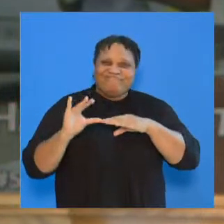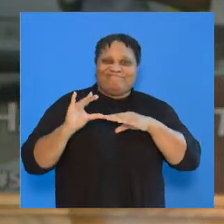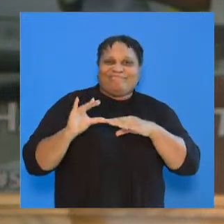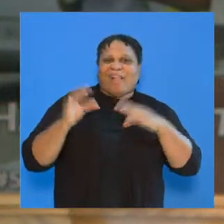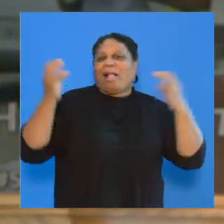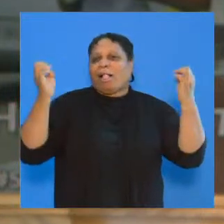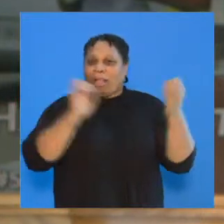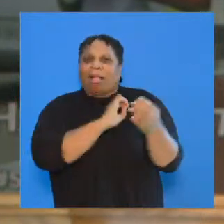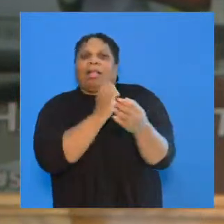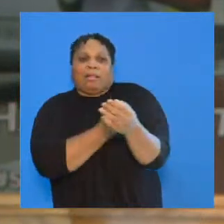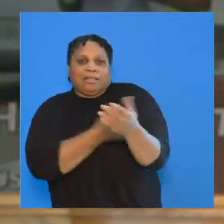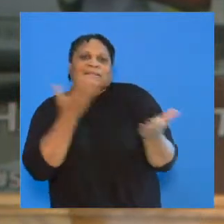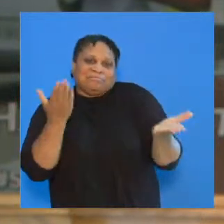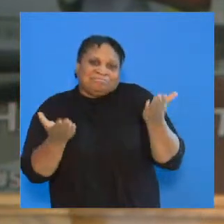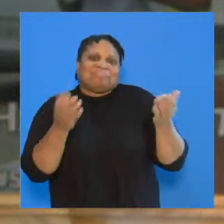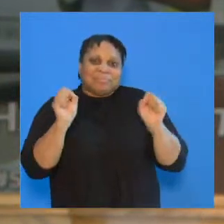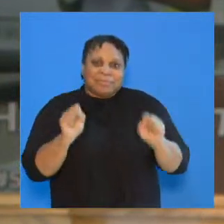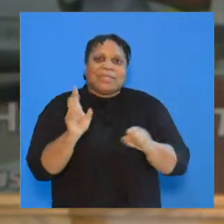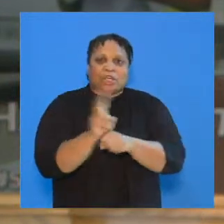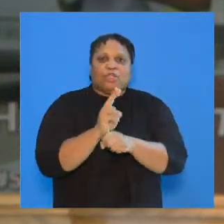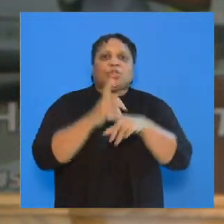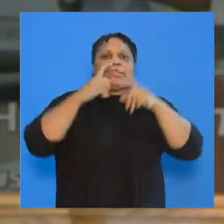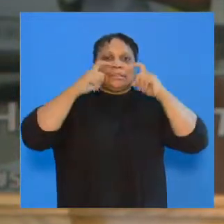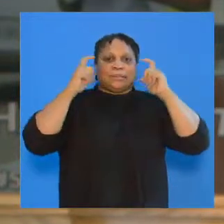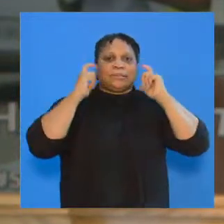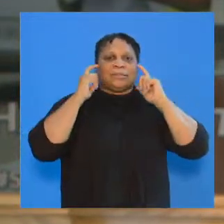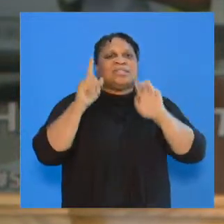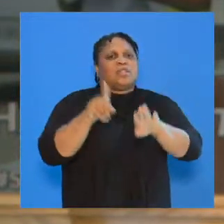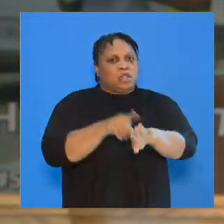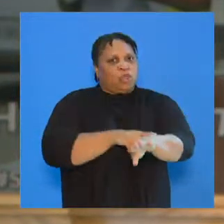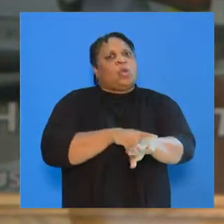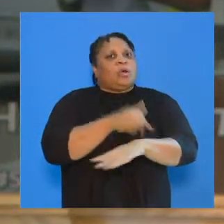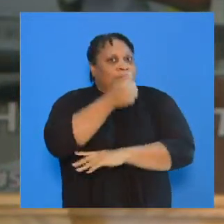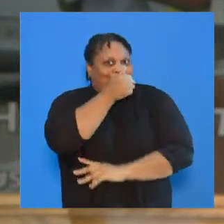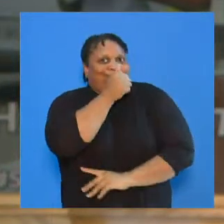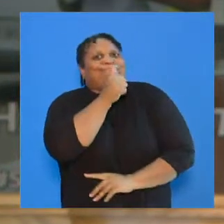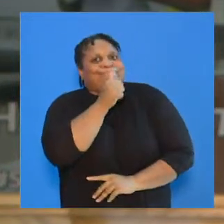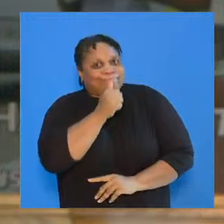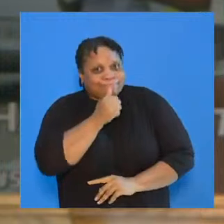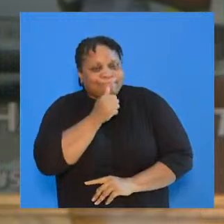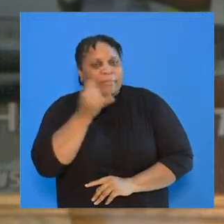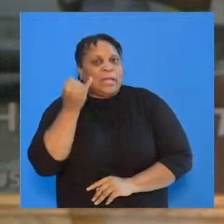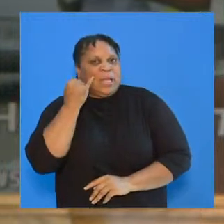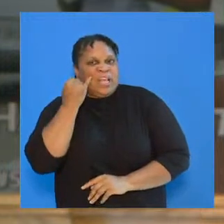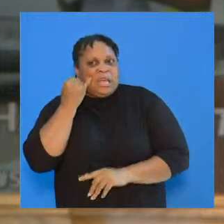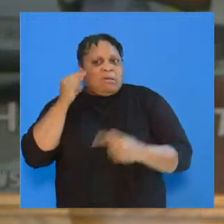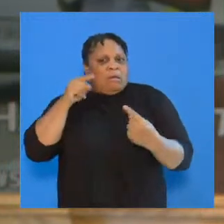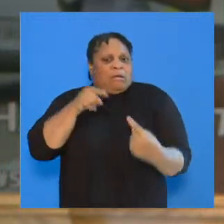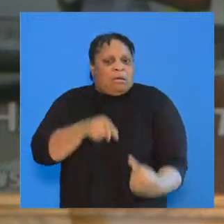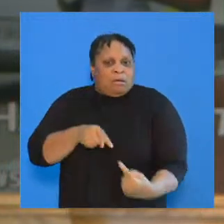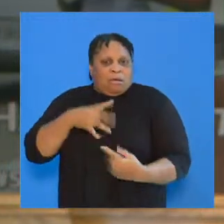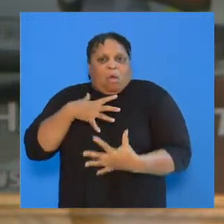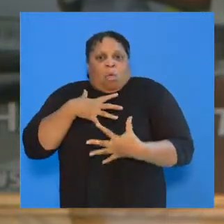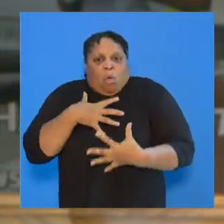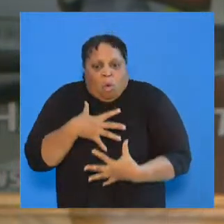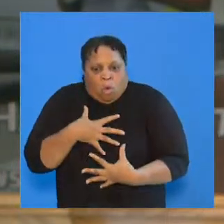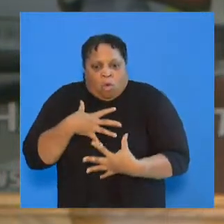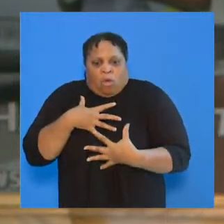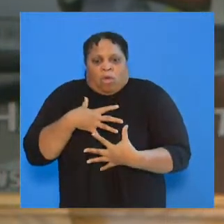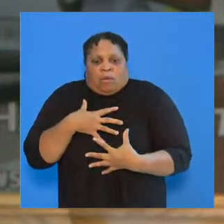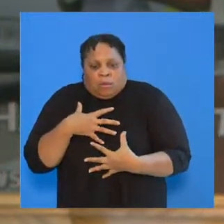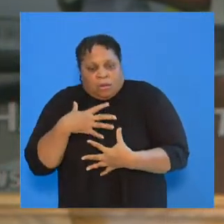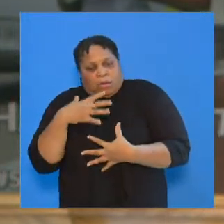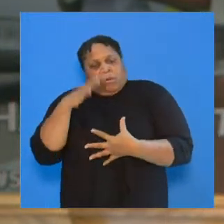activities, patrons may wear a mask as long as it can be tolerated. If a patron is struggling to breathe, feeling faint